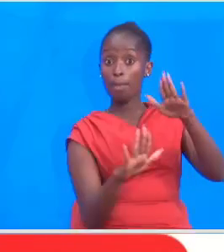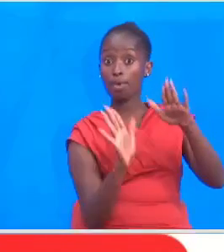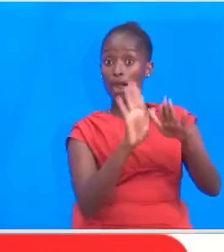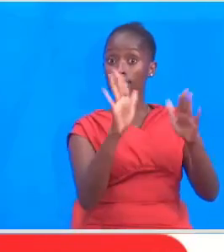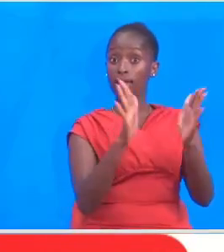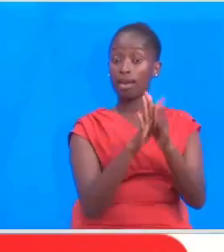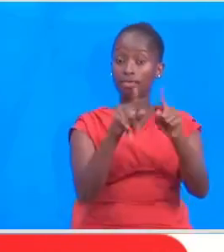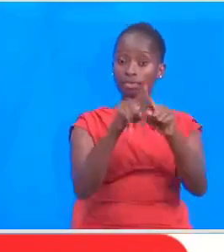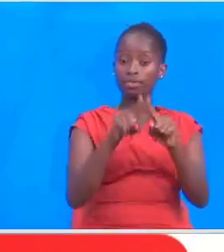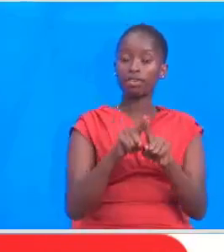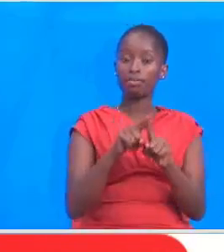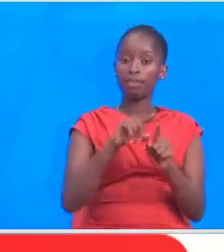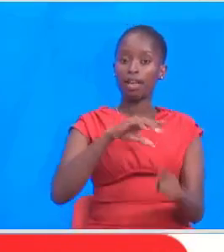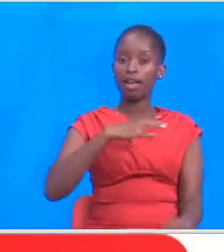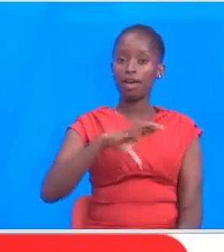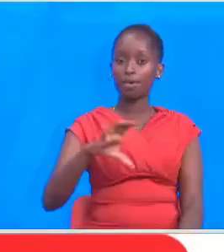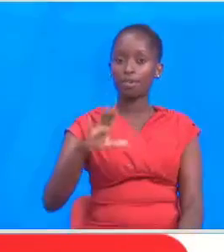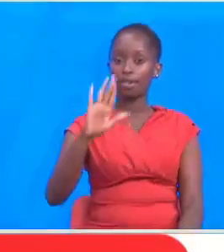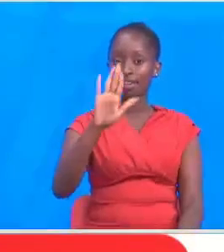assembly speakers.